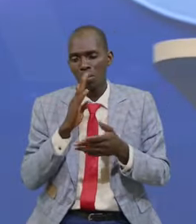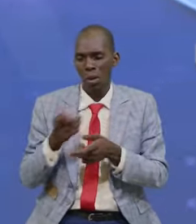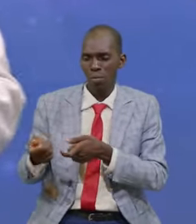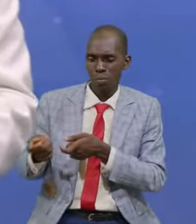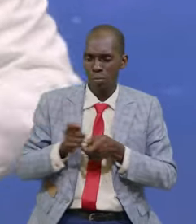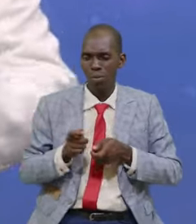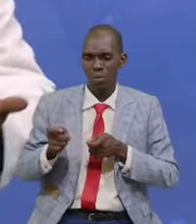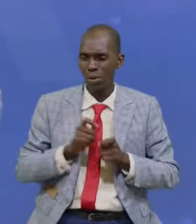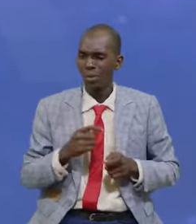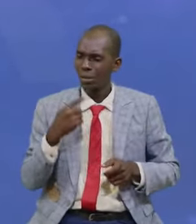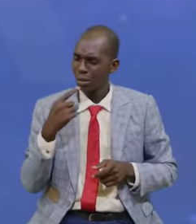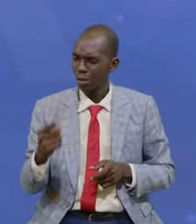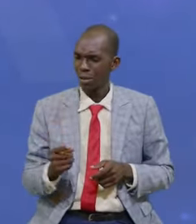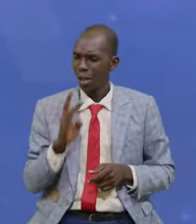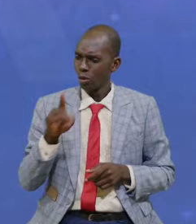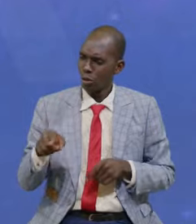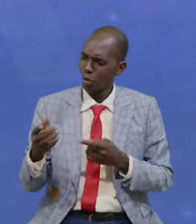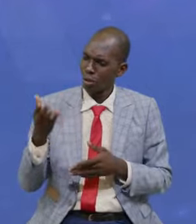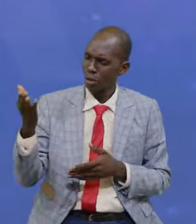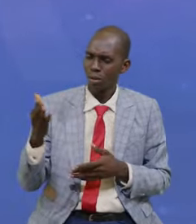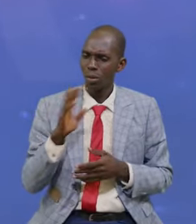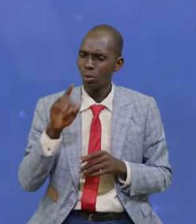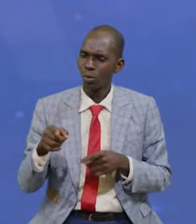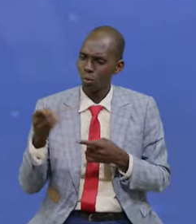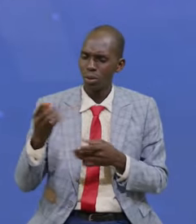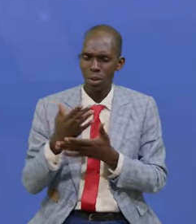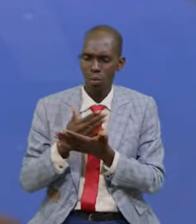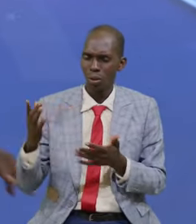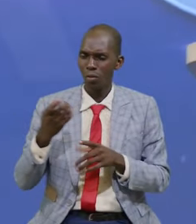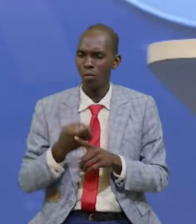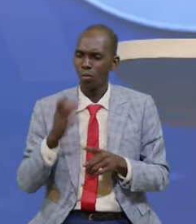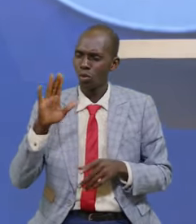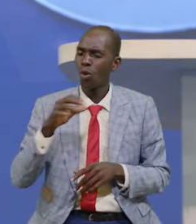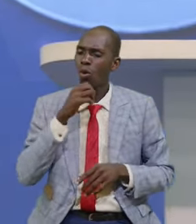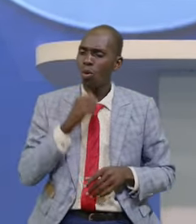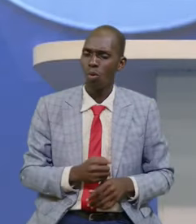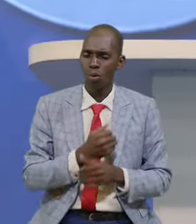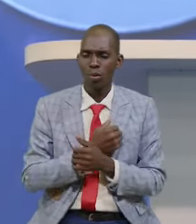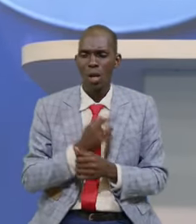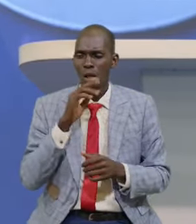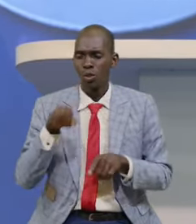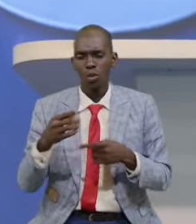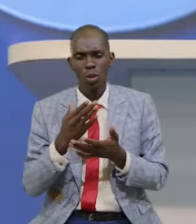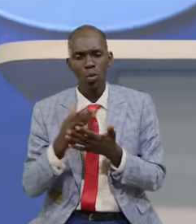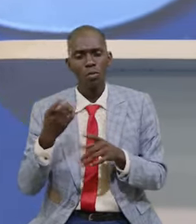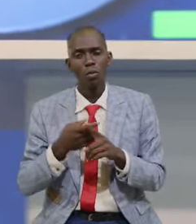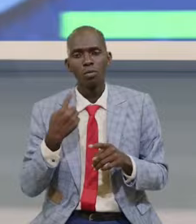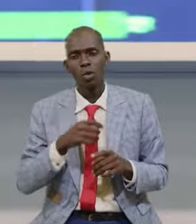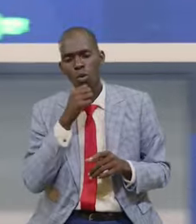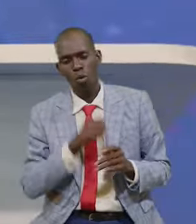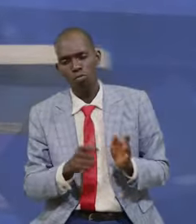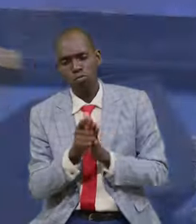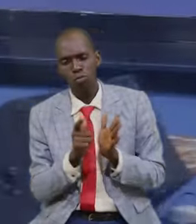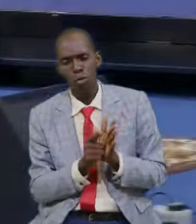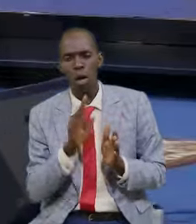are you going, are you going, are you going, are you going away from the old law? Are you going away from the old tradition? Are